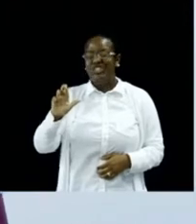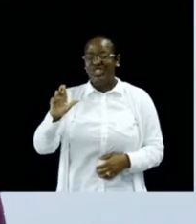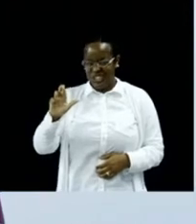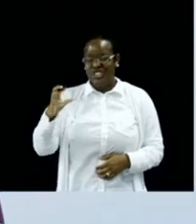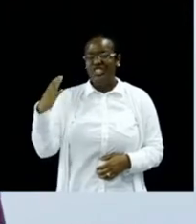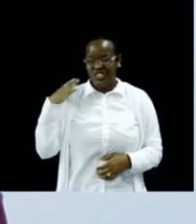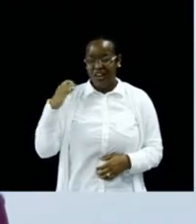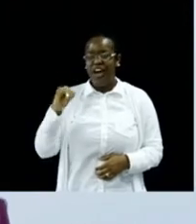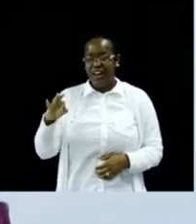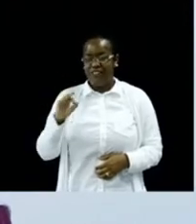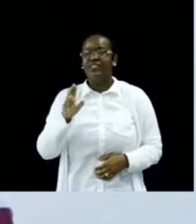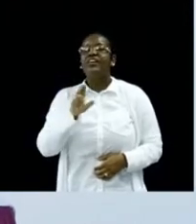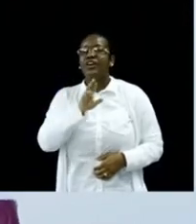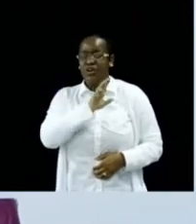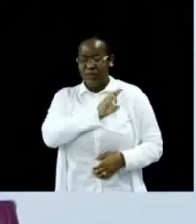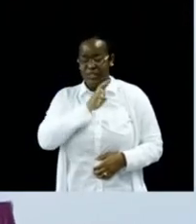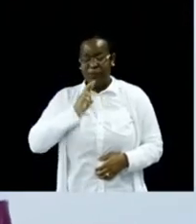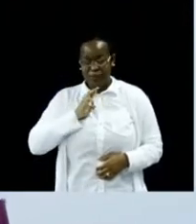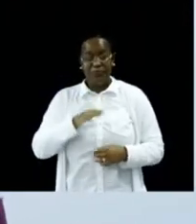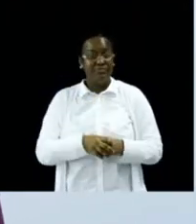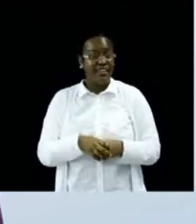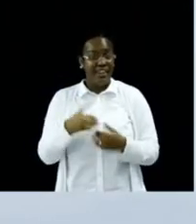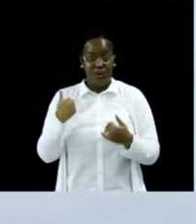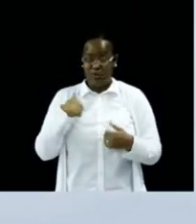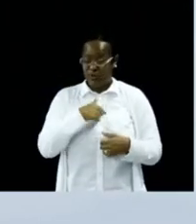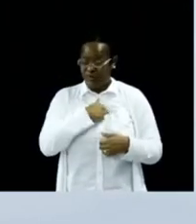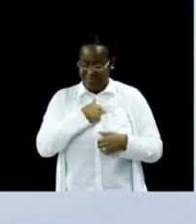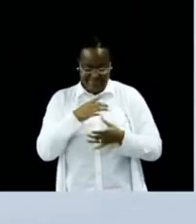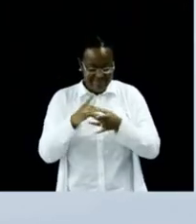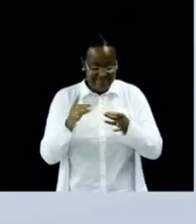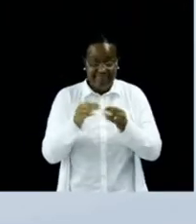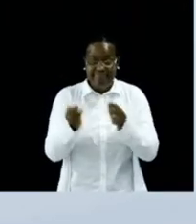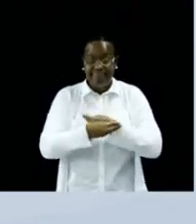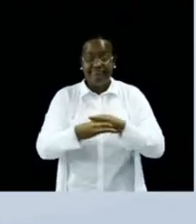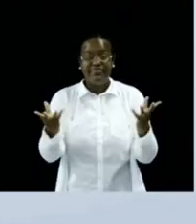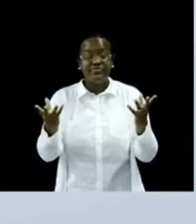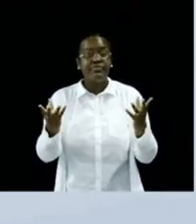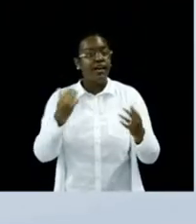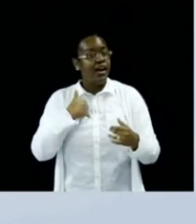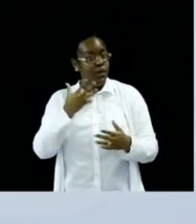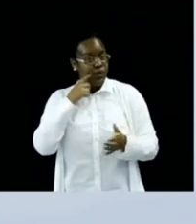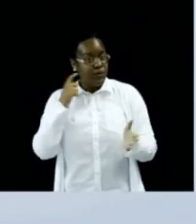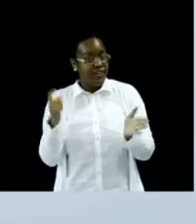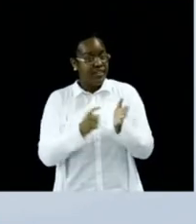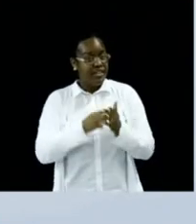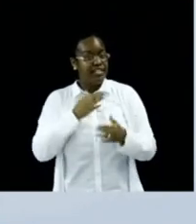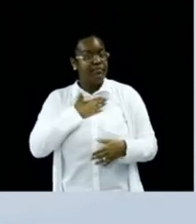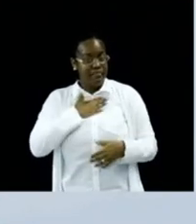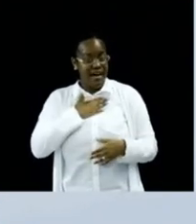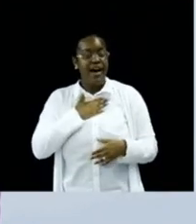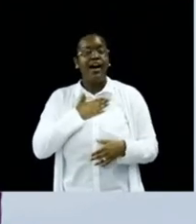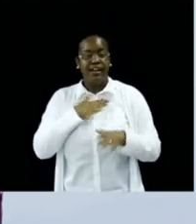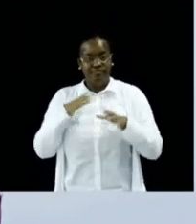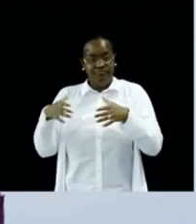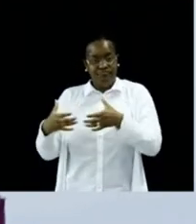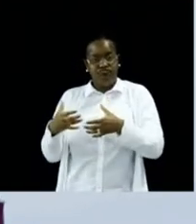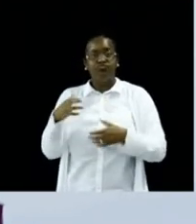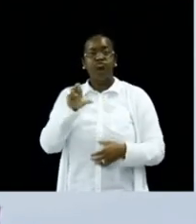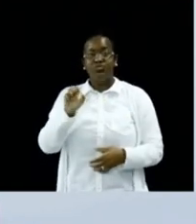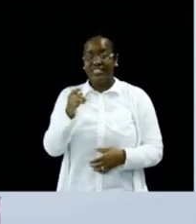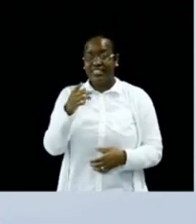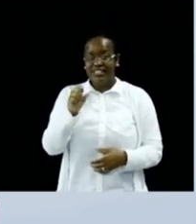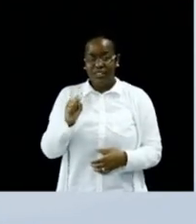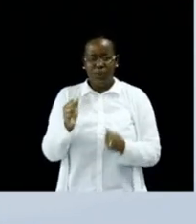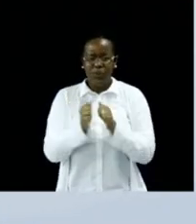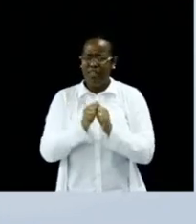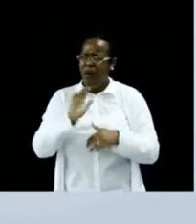It is my honor to bring greetings on behalf of the board. I'd like to acknowledge my fellow regents who I know join me in the